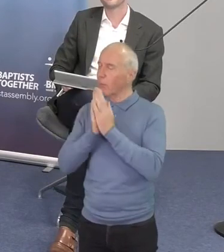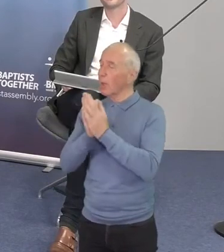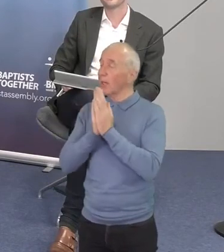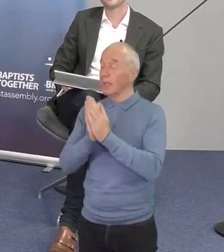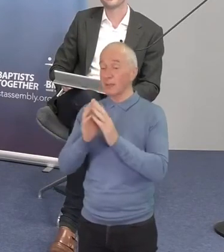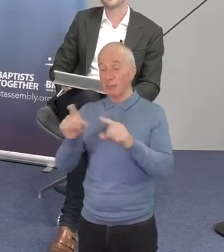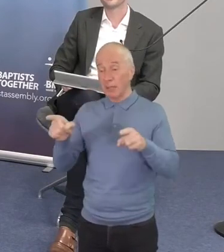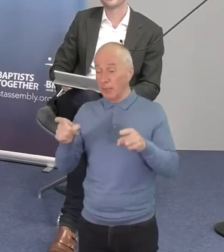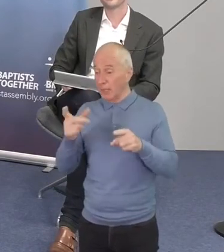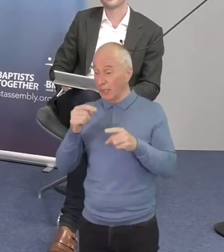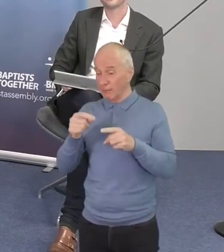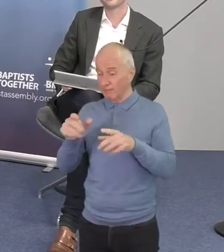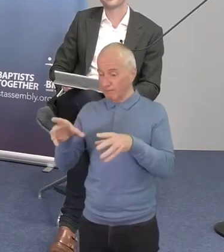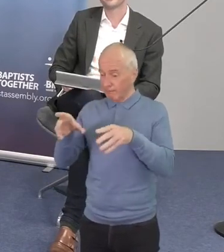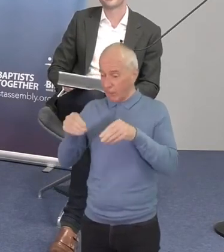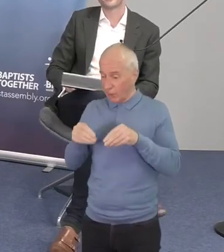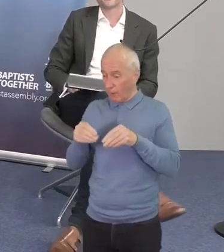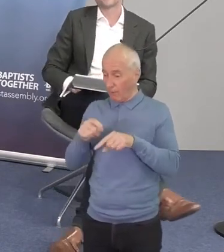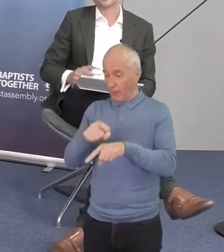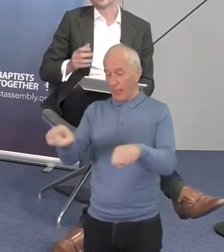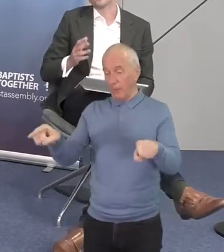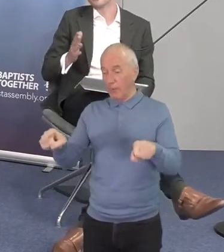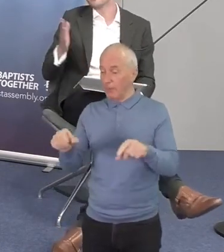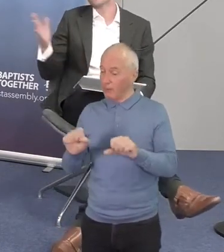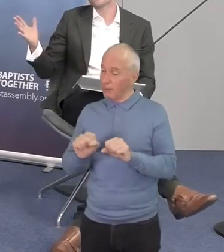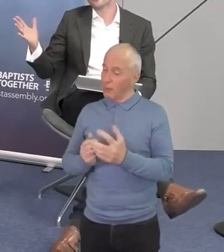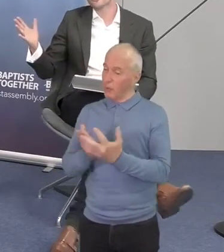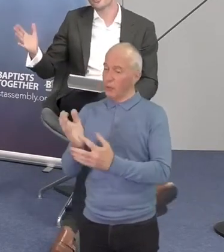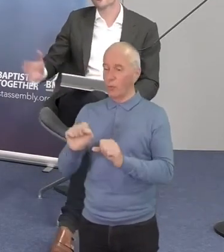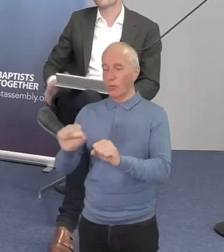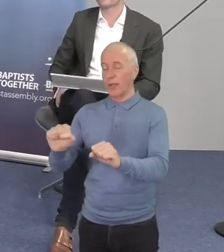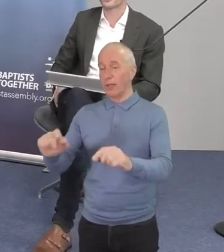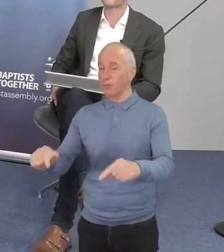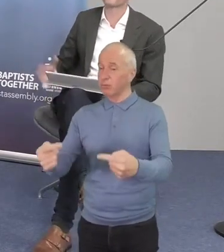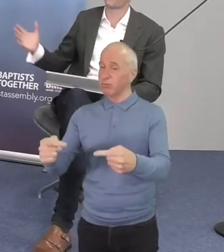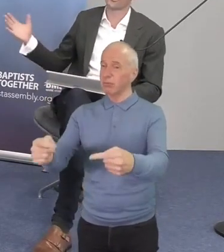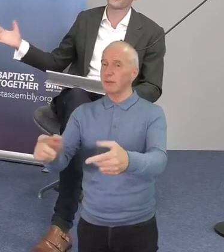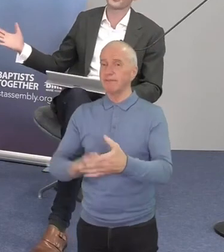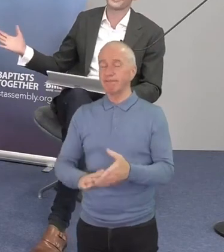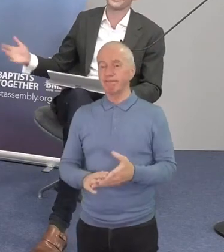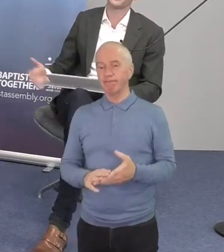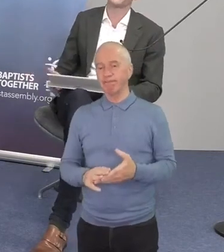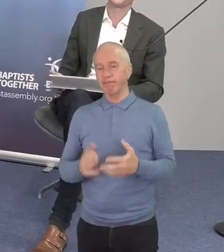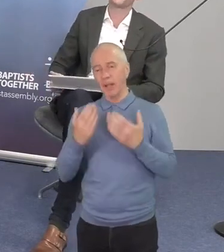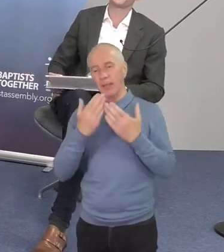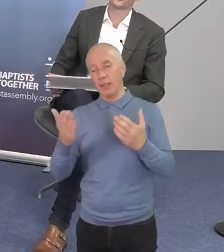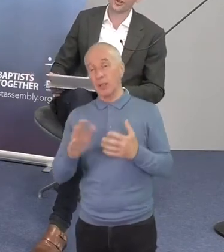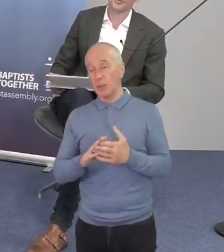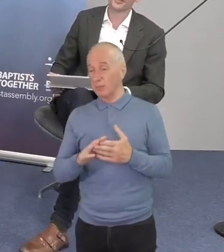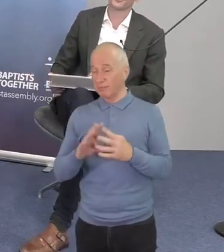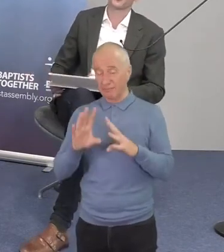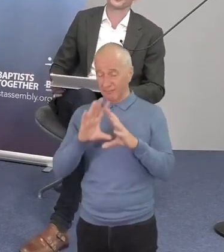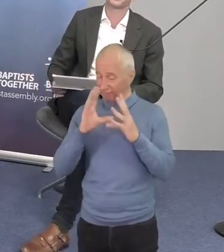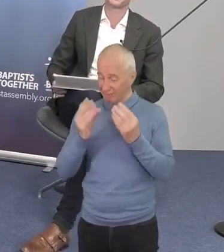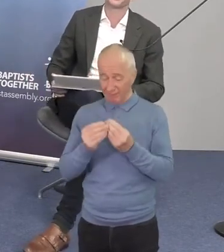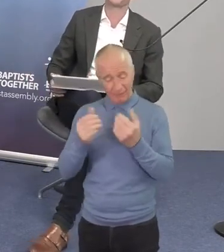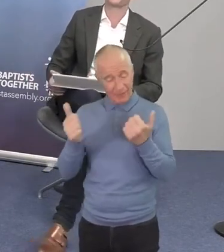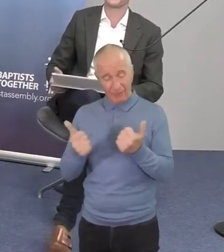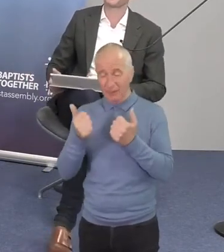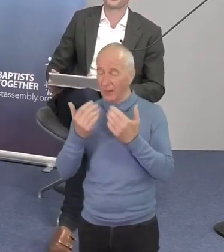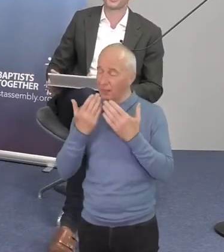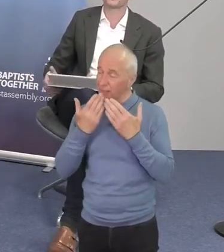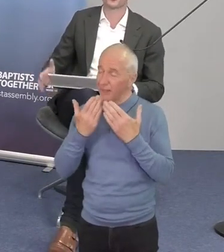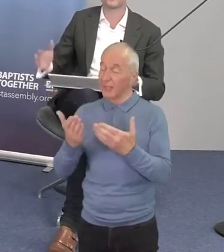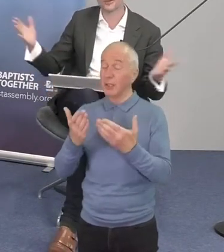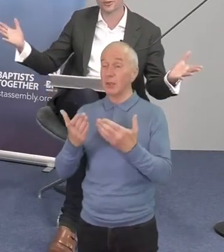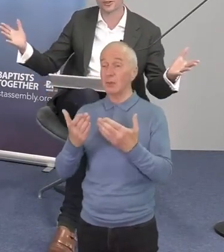face some of these challenges. Thank you. Brilliant. Well, that's all we've got time for, I'm afraid. From all of us here, thank you so much for joining us. It's